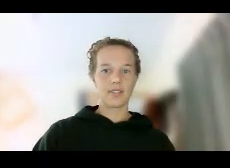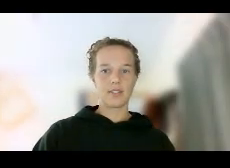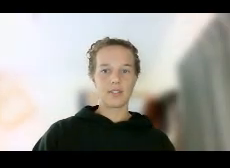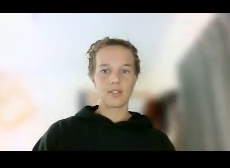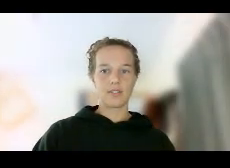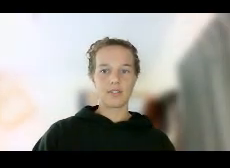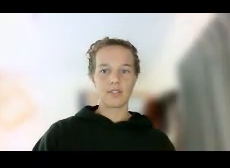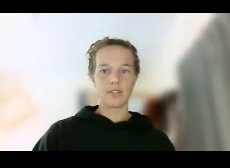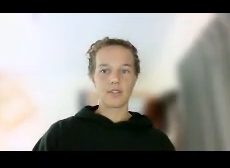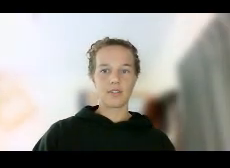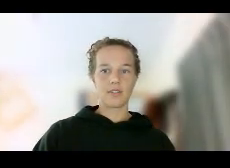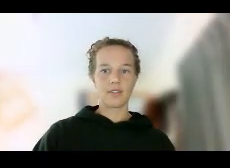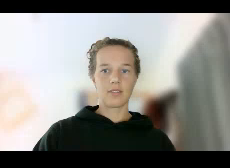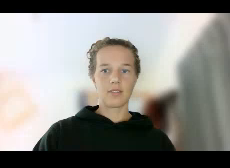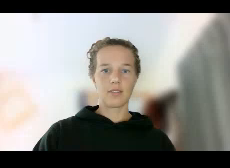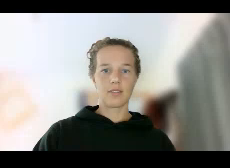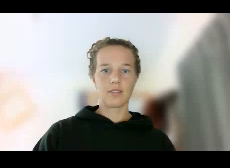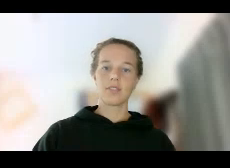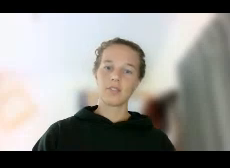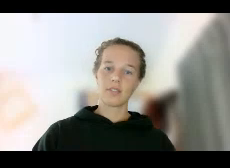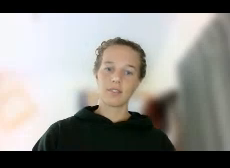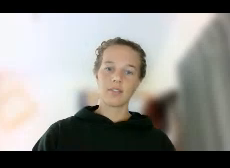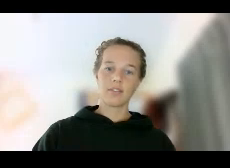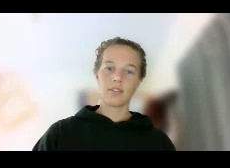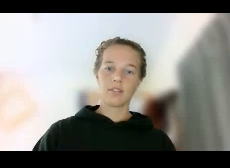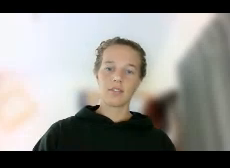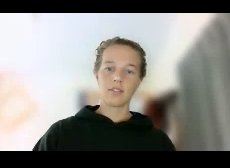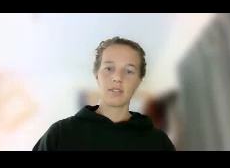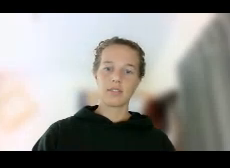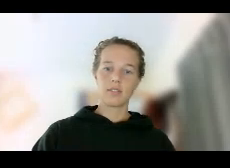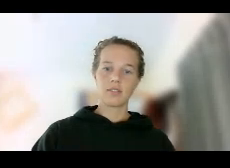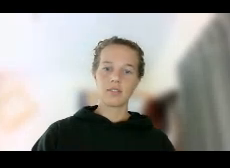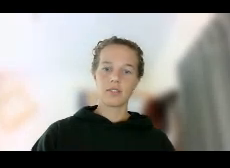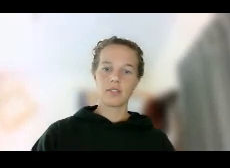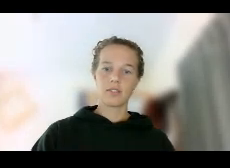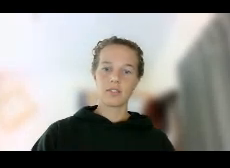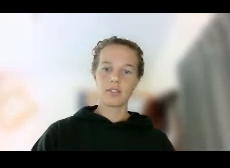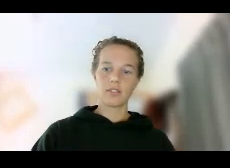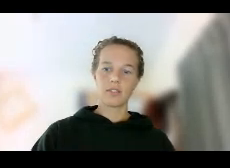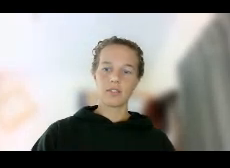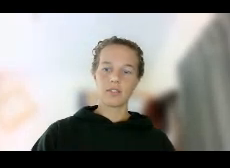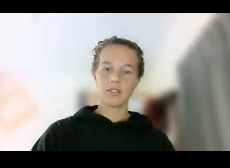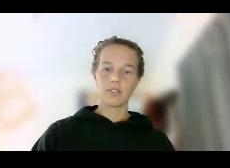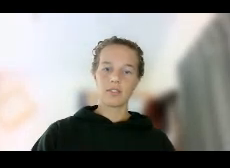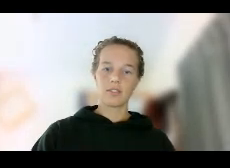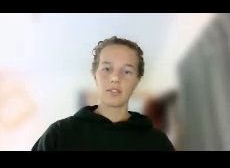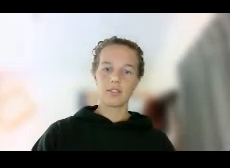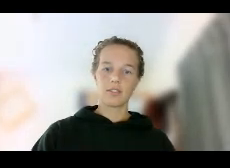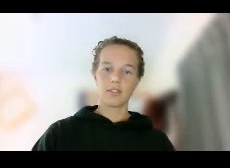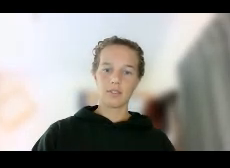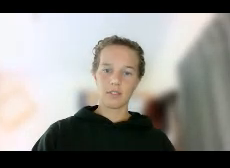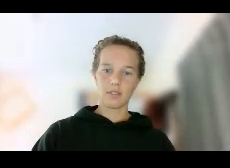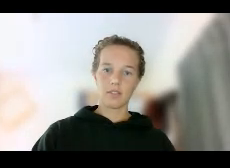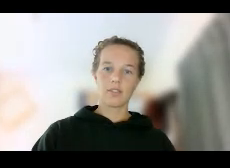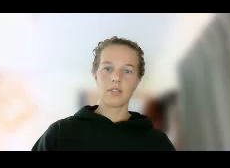just like bears, they have a winter dormancy period and they rest all winter buried in coarse sandy